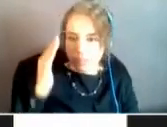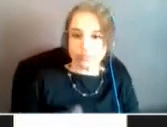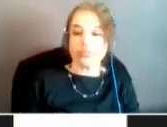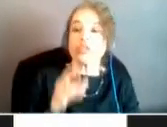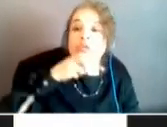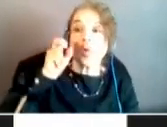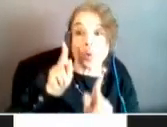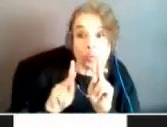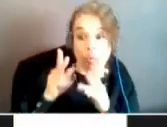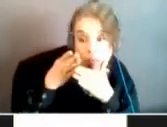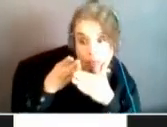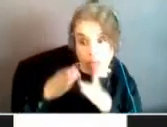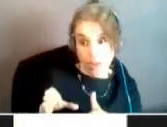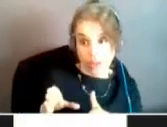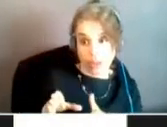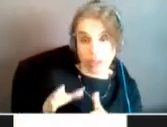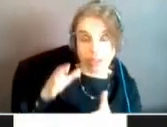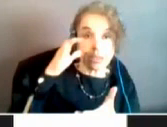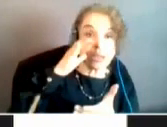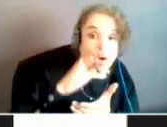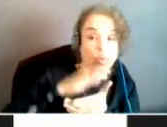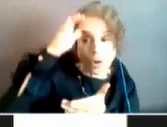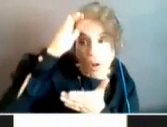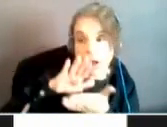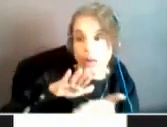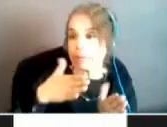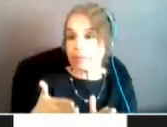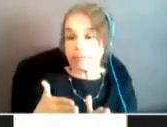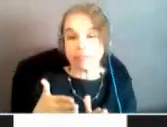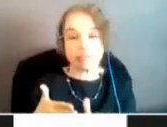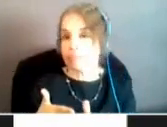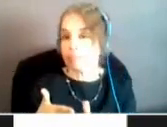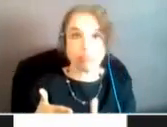older people who have lost a spouse, even if the death was not,